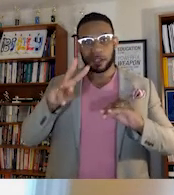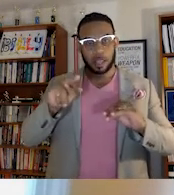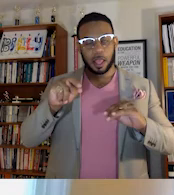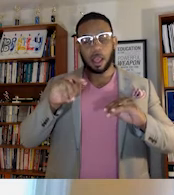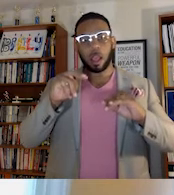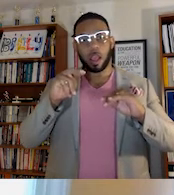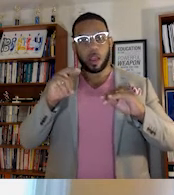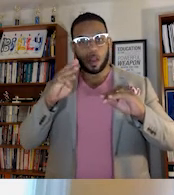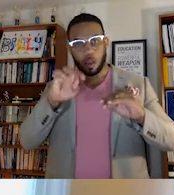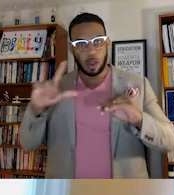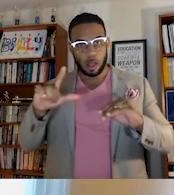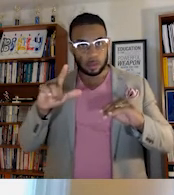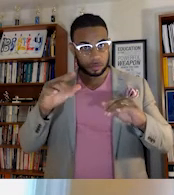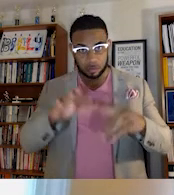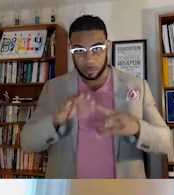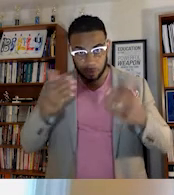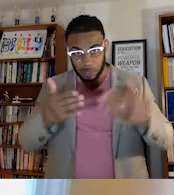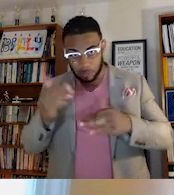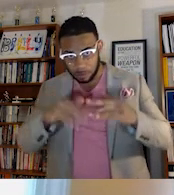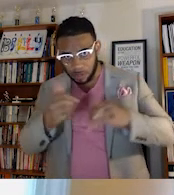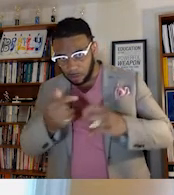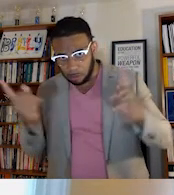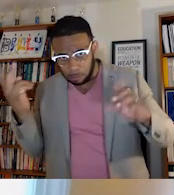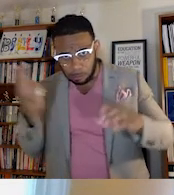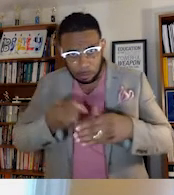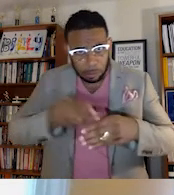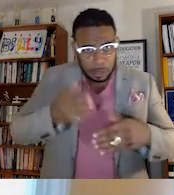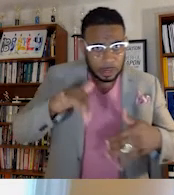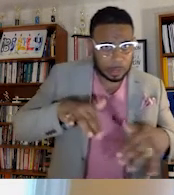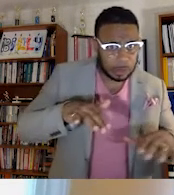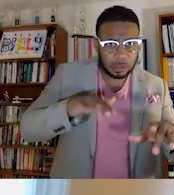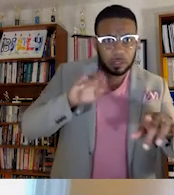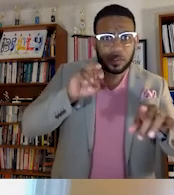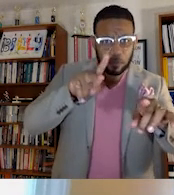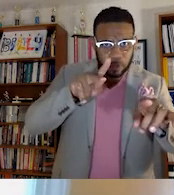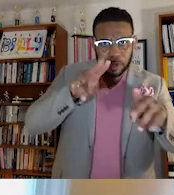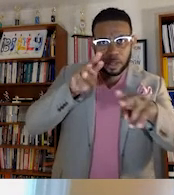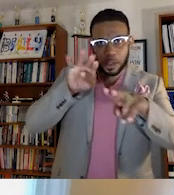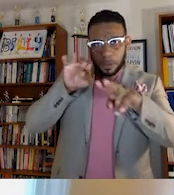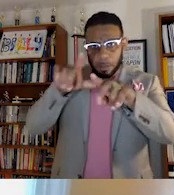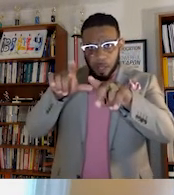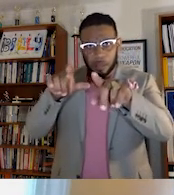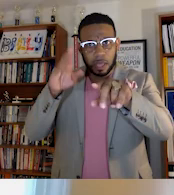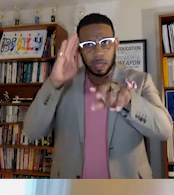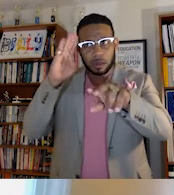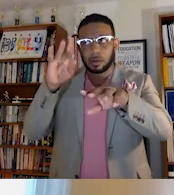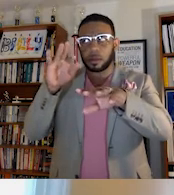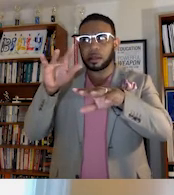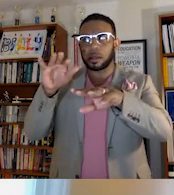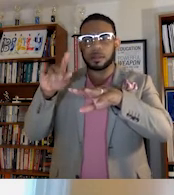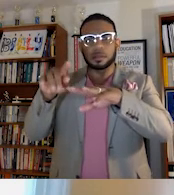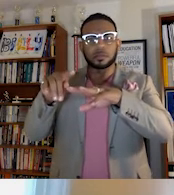very special guests in the building. Is everybody here yet? I think Frank's here, Michael's here, and I know